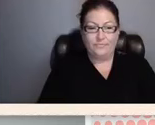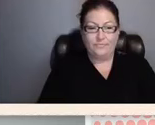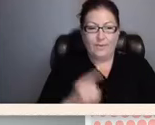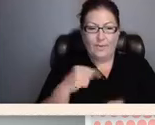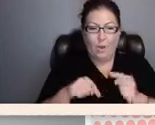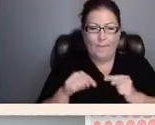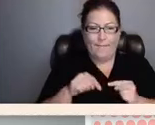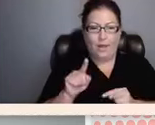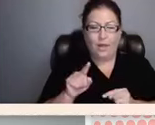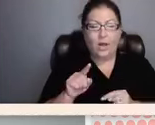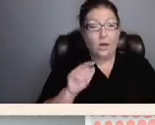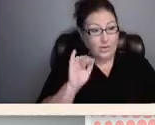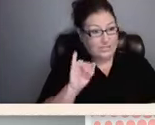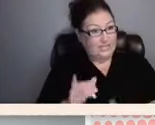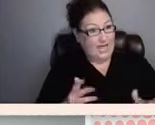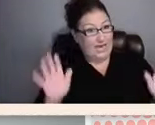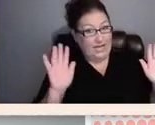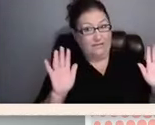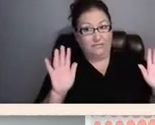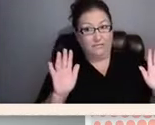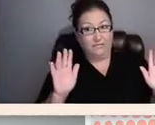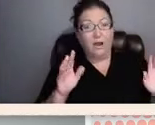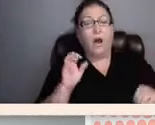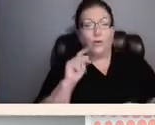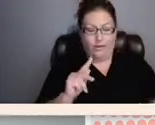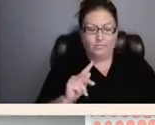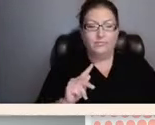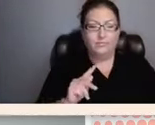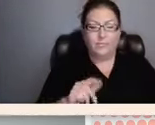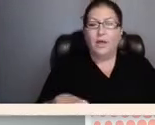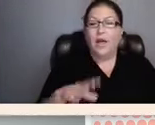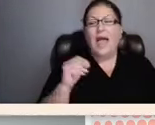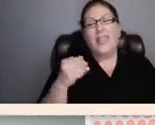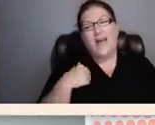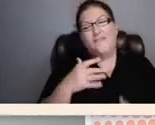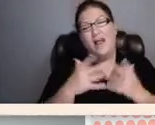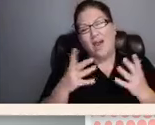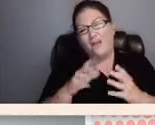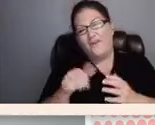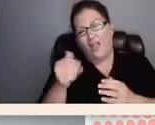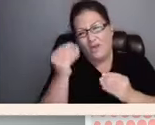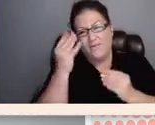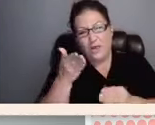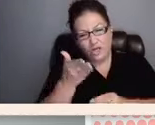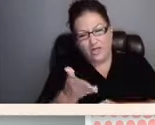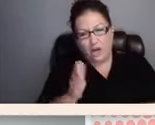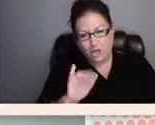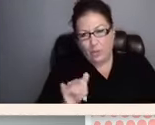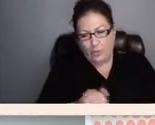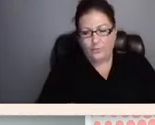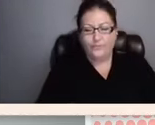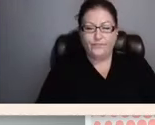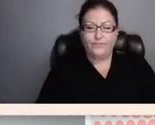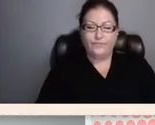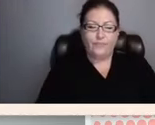was that it as far as the, okay. And there's a lot of other information on there. So if